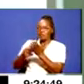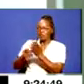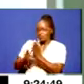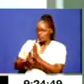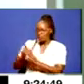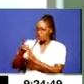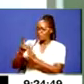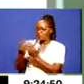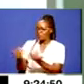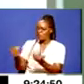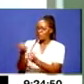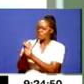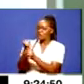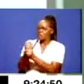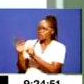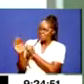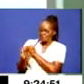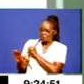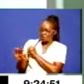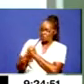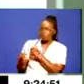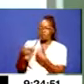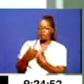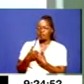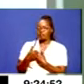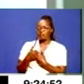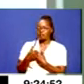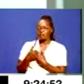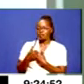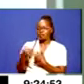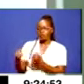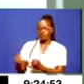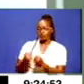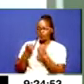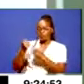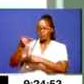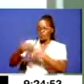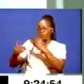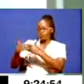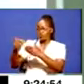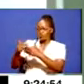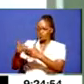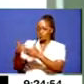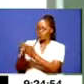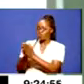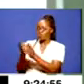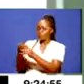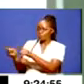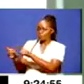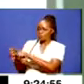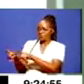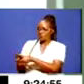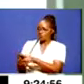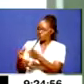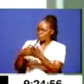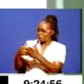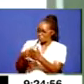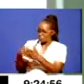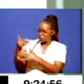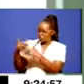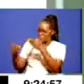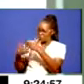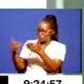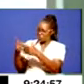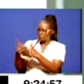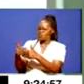that work in areas that have a stronger infrastructure, but even in areas where we have very weak infrastructures.